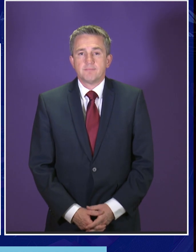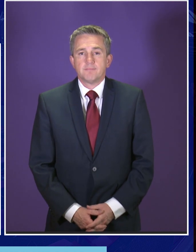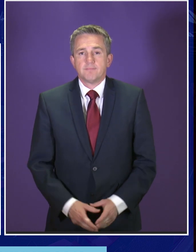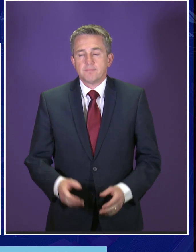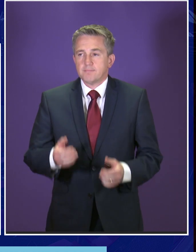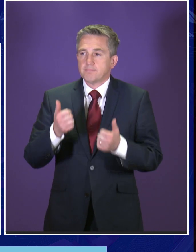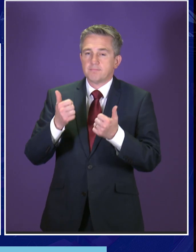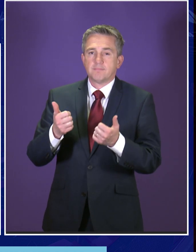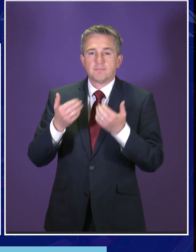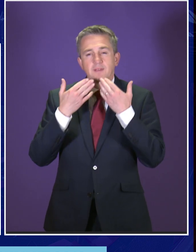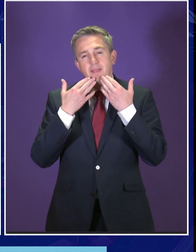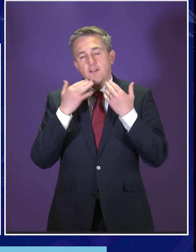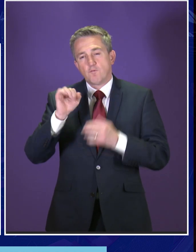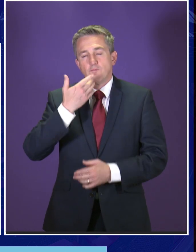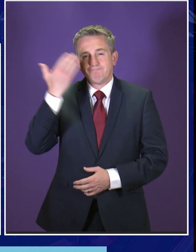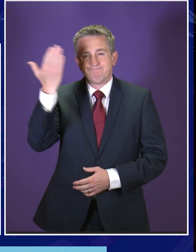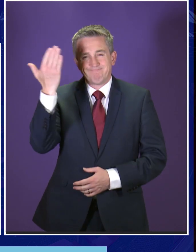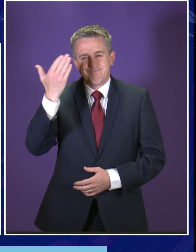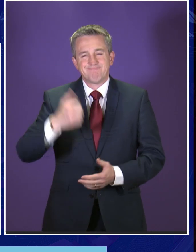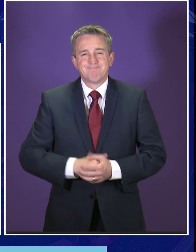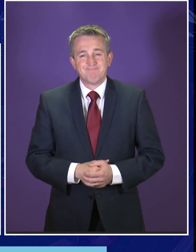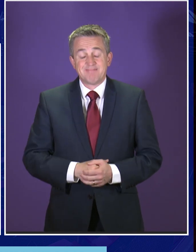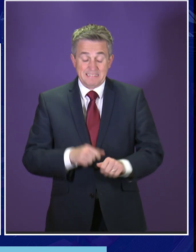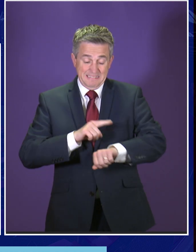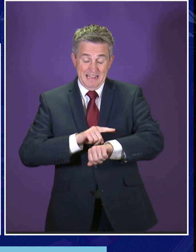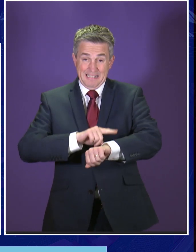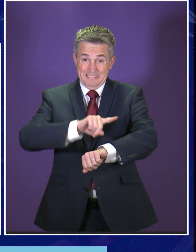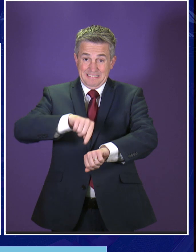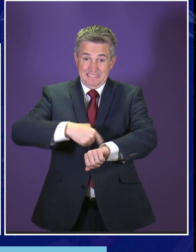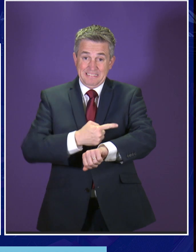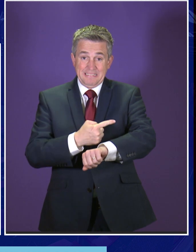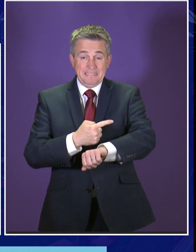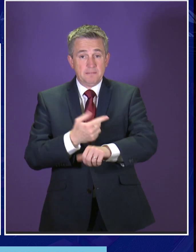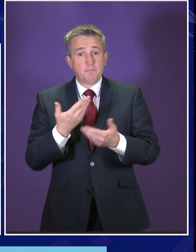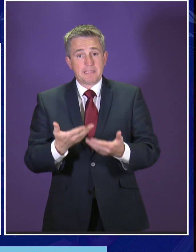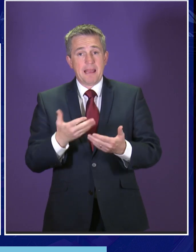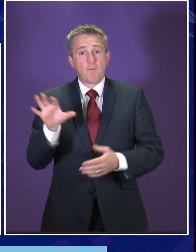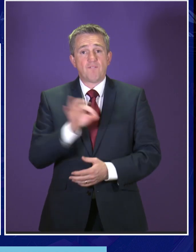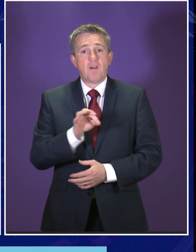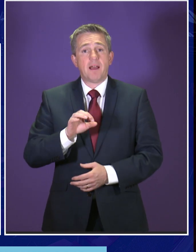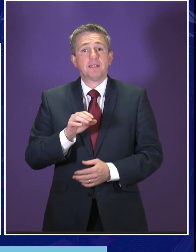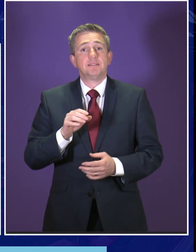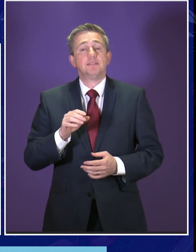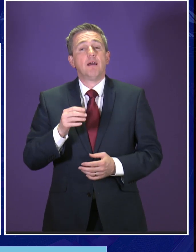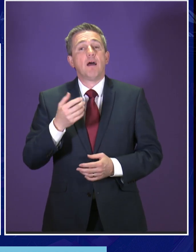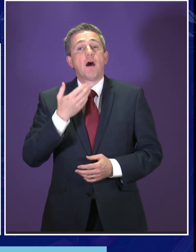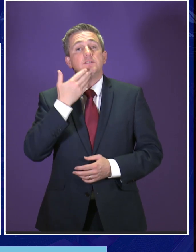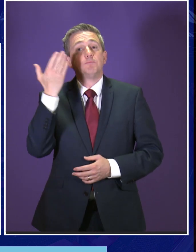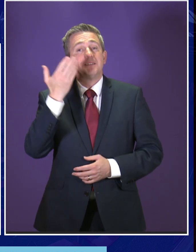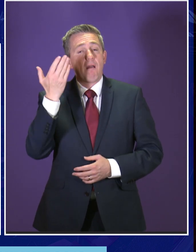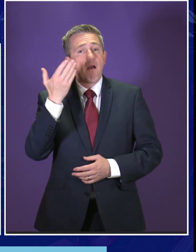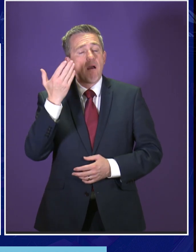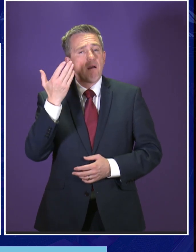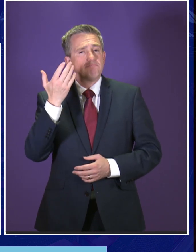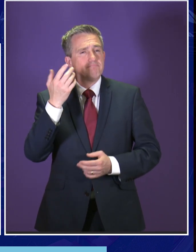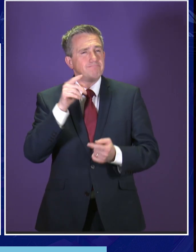Thank you very much indeed, Suhair. And we are indeed a little bit behind time, but I'm delighted to call on our next guest. I think